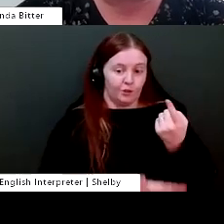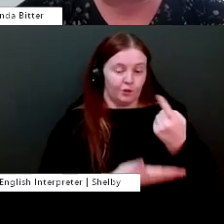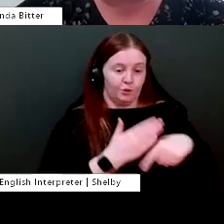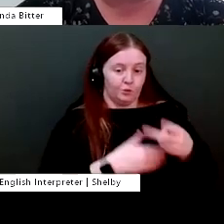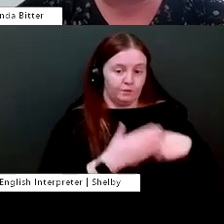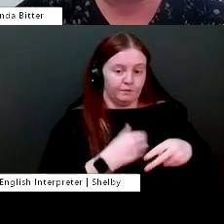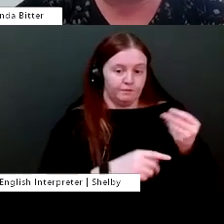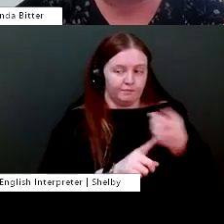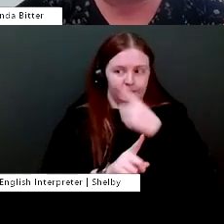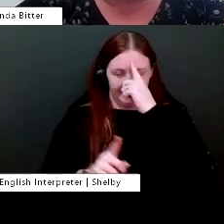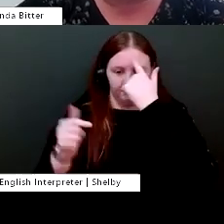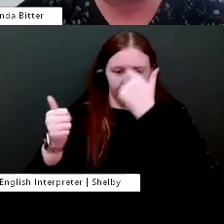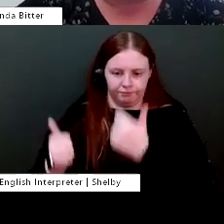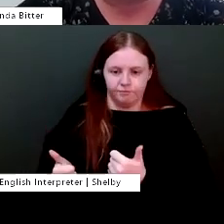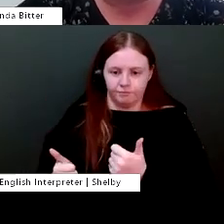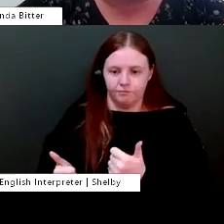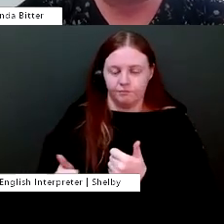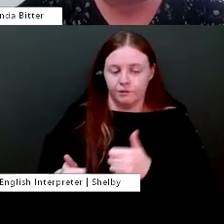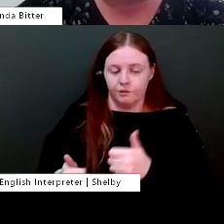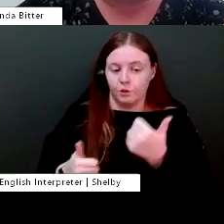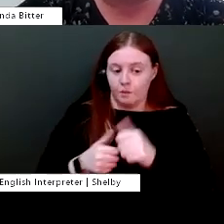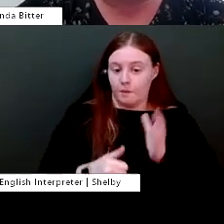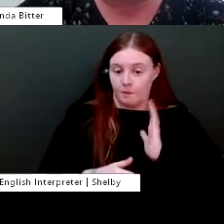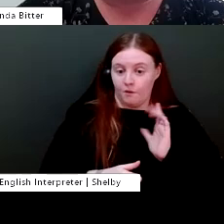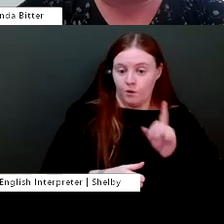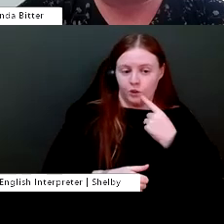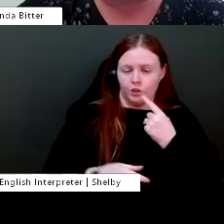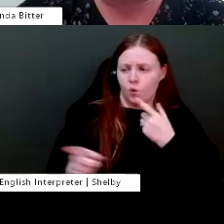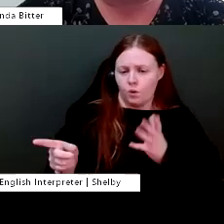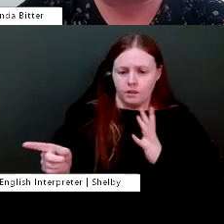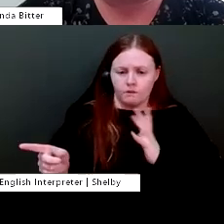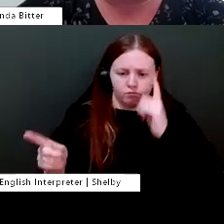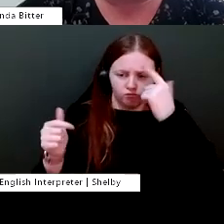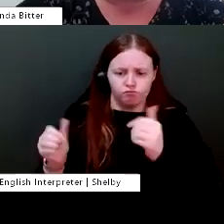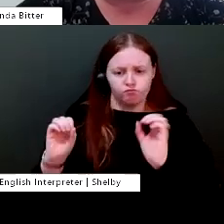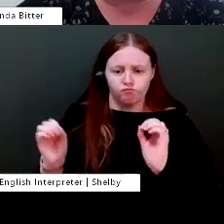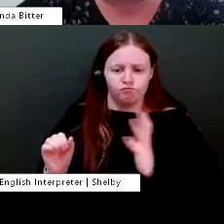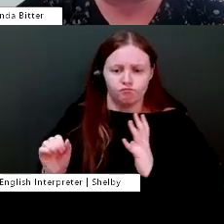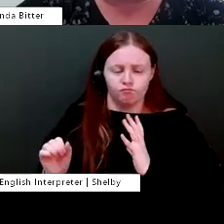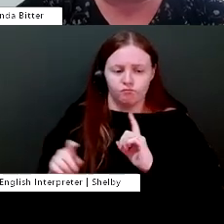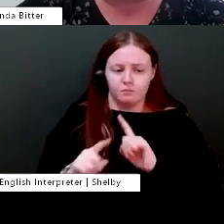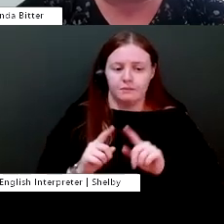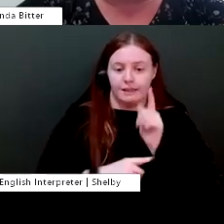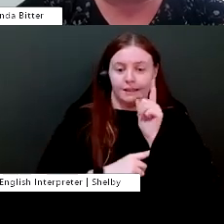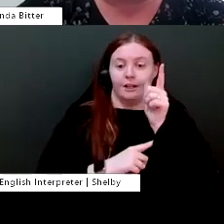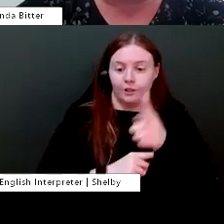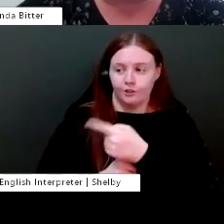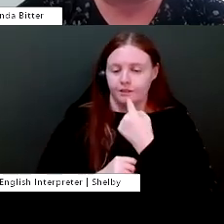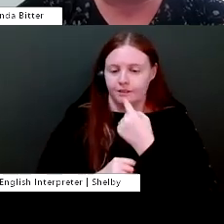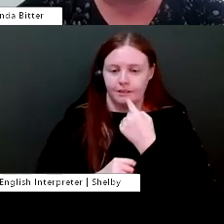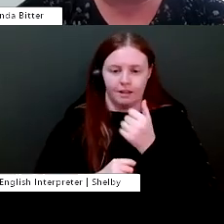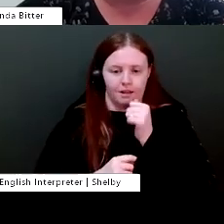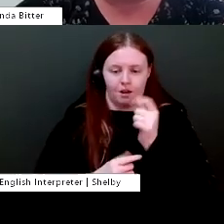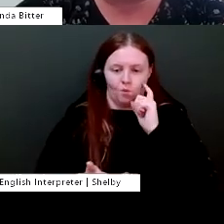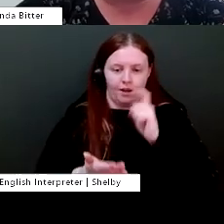really declined. So remember, initially she says she doesn't think that he has any cognitive impairments. She then said he didn't even recognize their